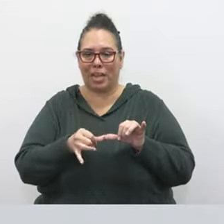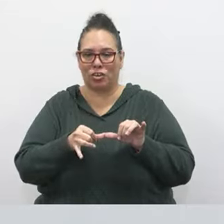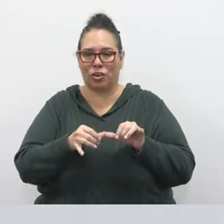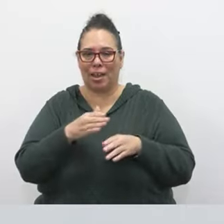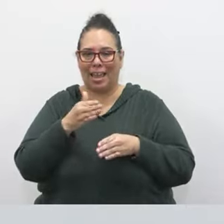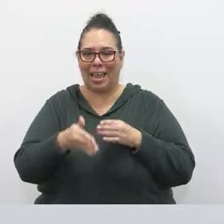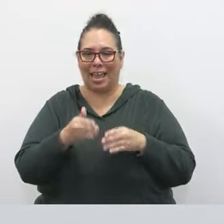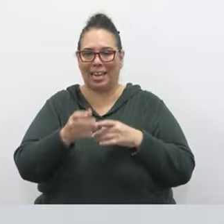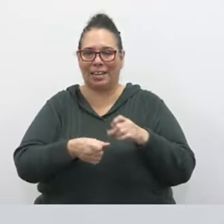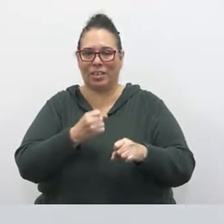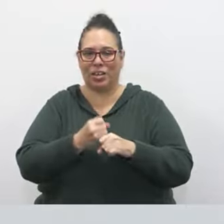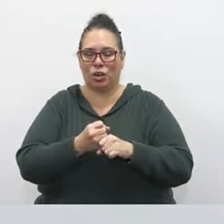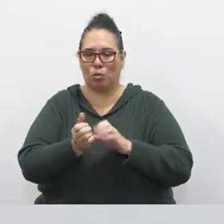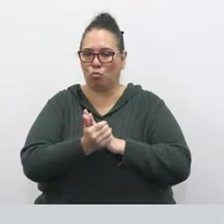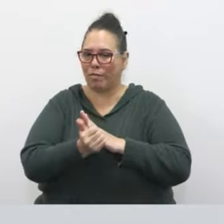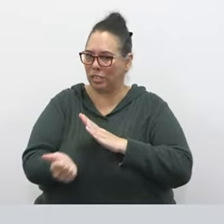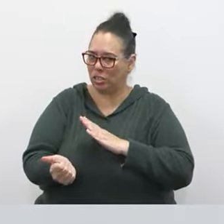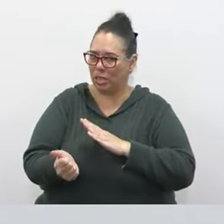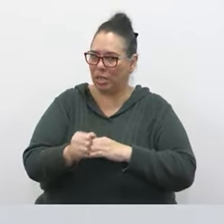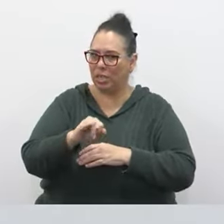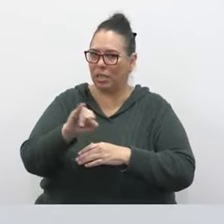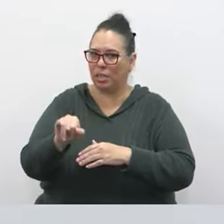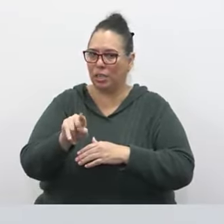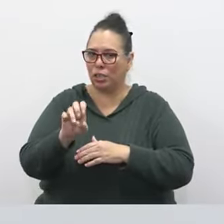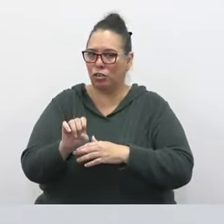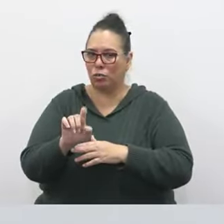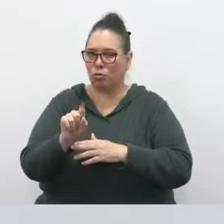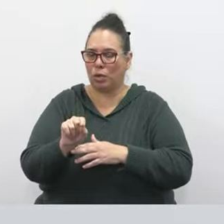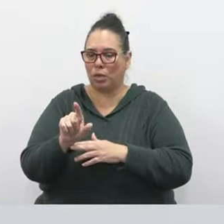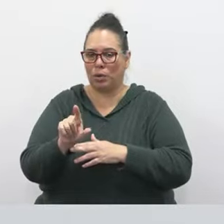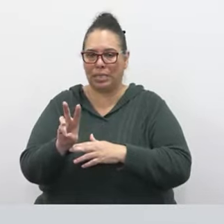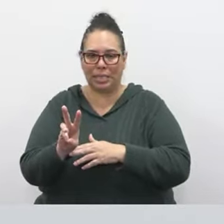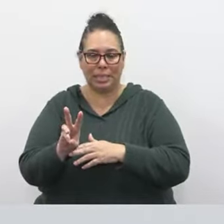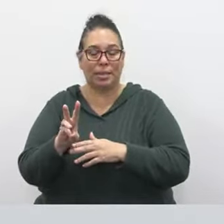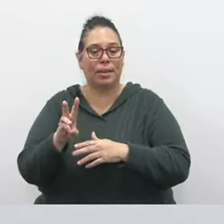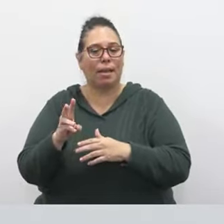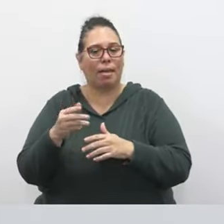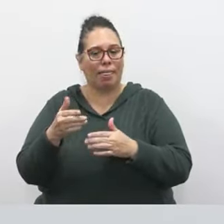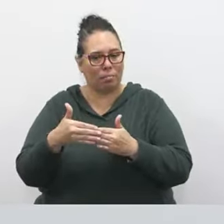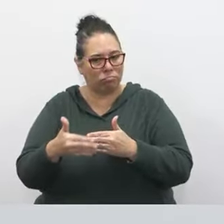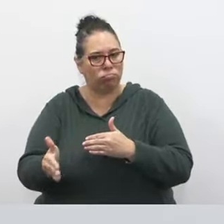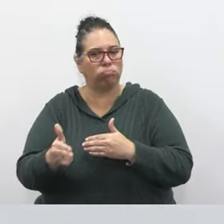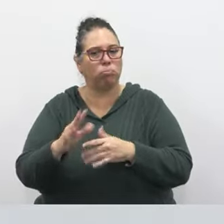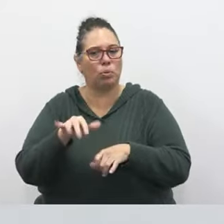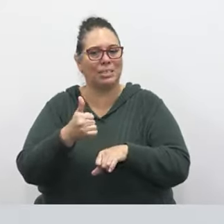year proficiency, June 2026 proficiency, and from that we will set